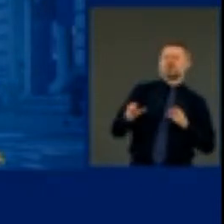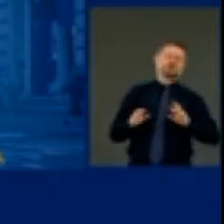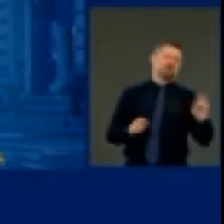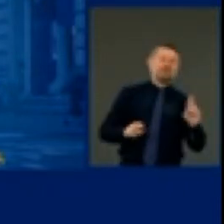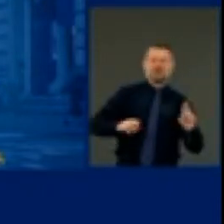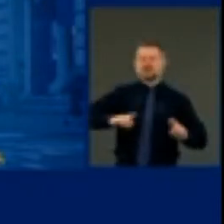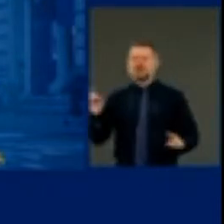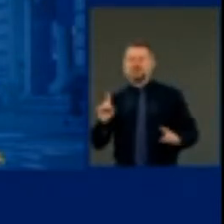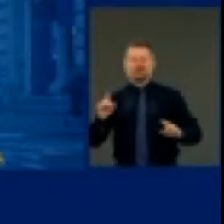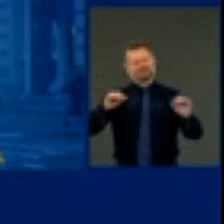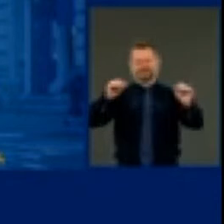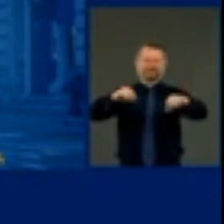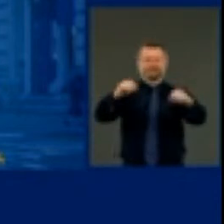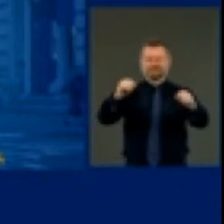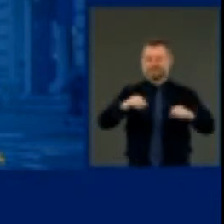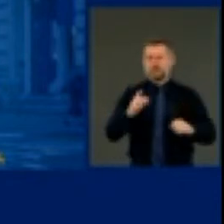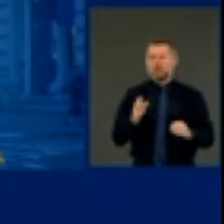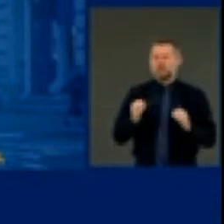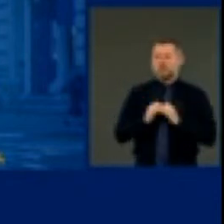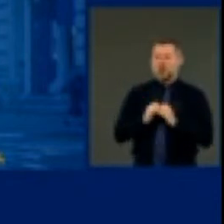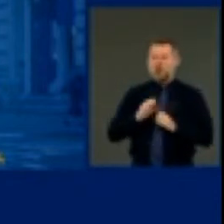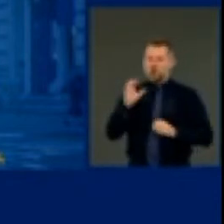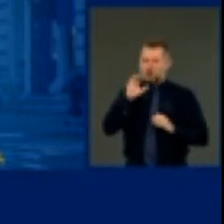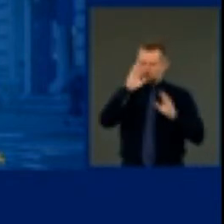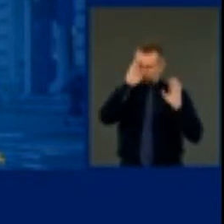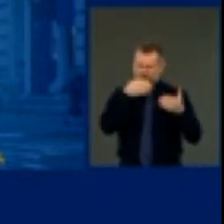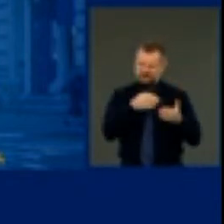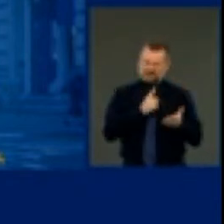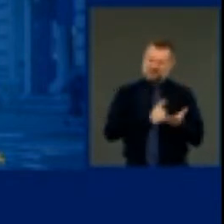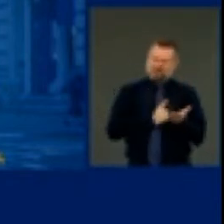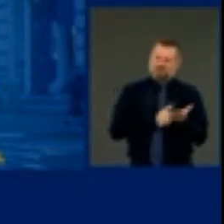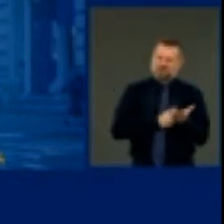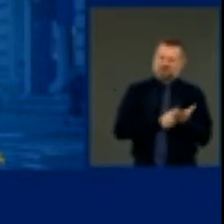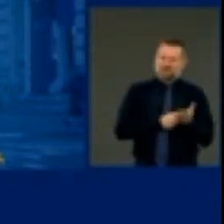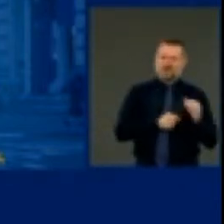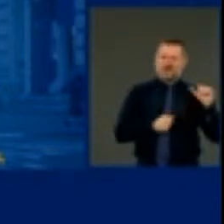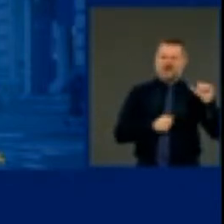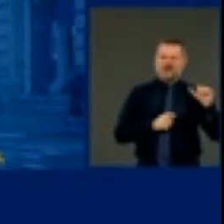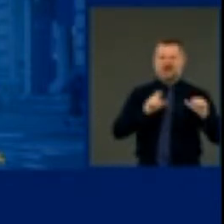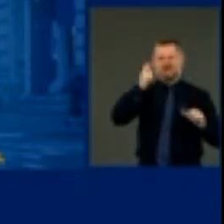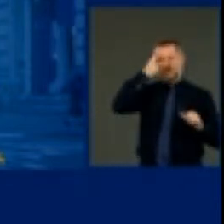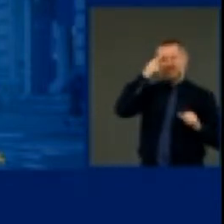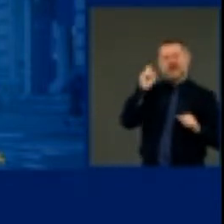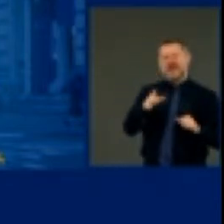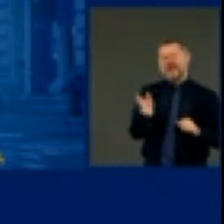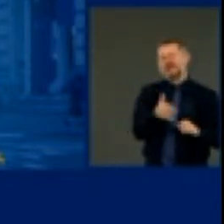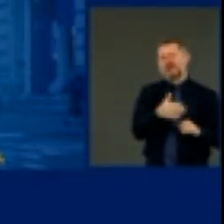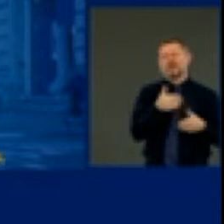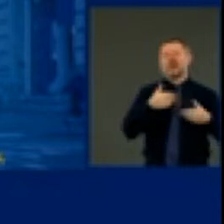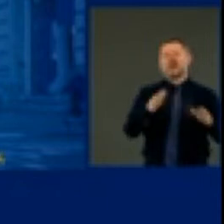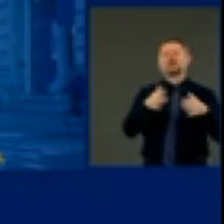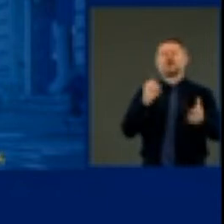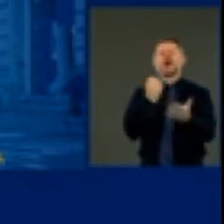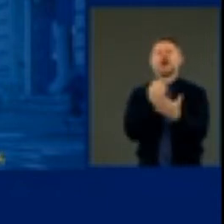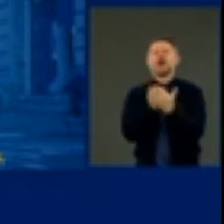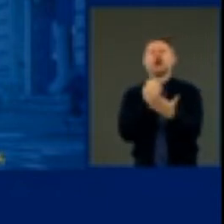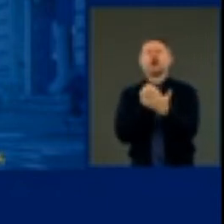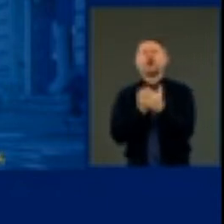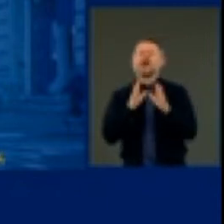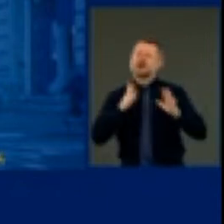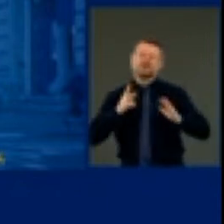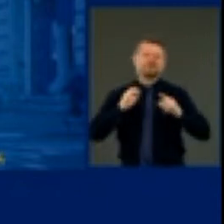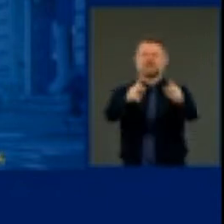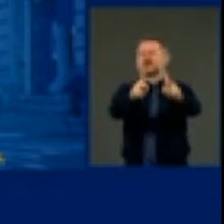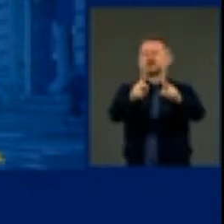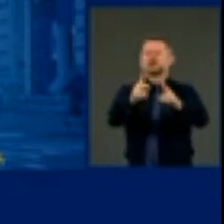More conservatives argued that. Government should just get out of the way, let the free market do it, right? That